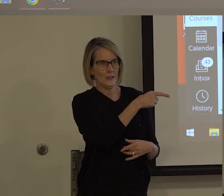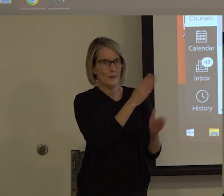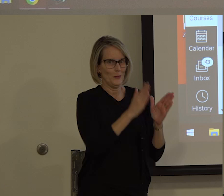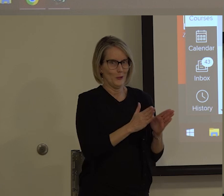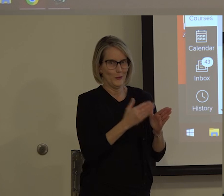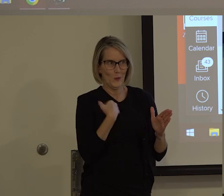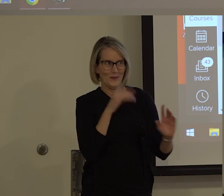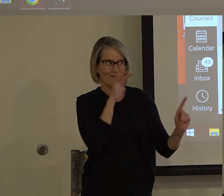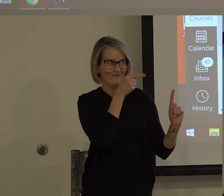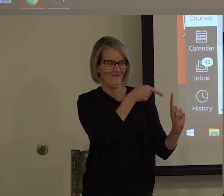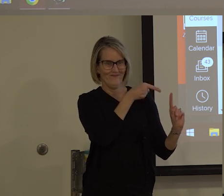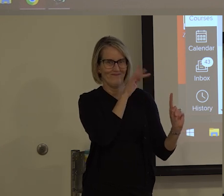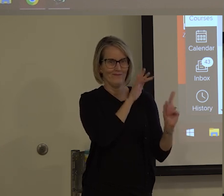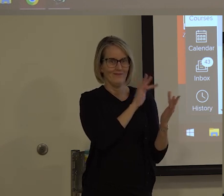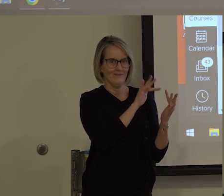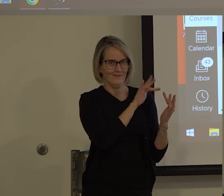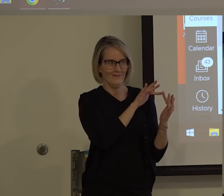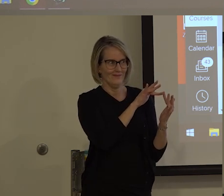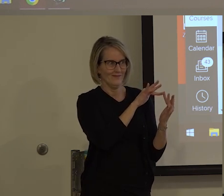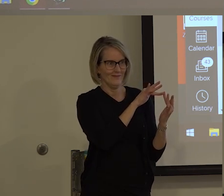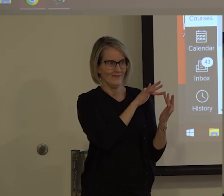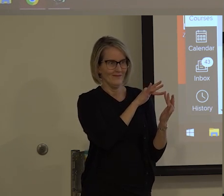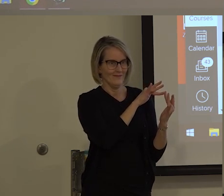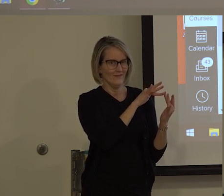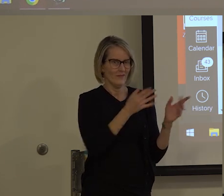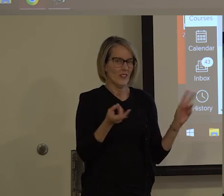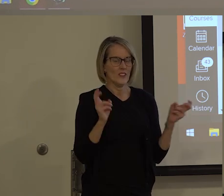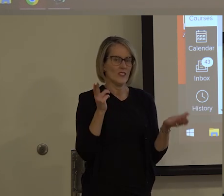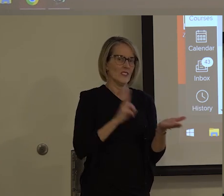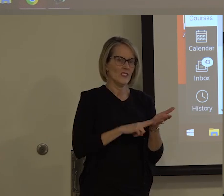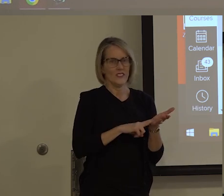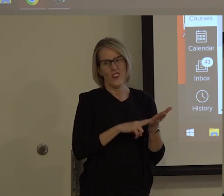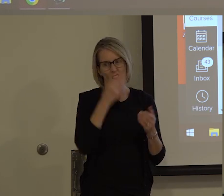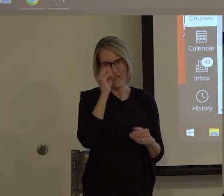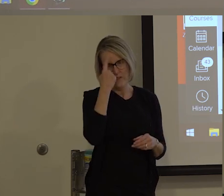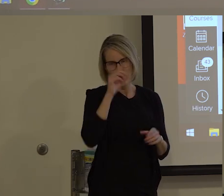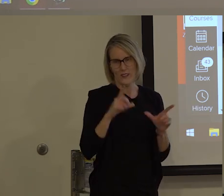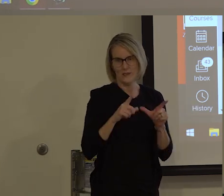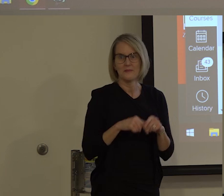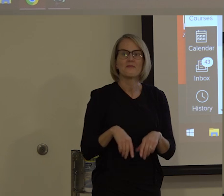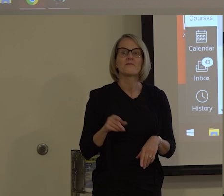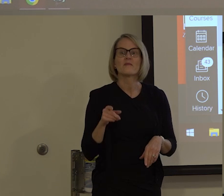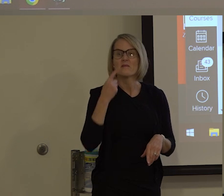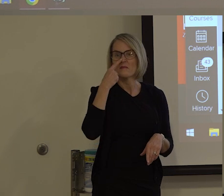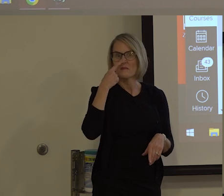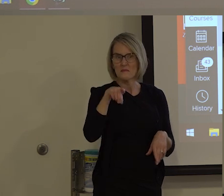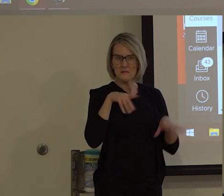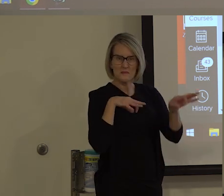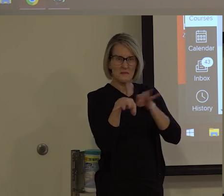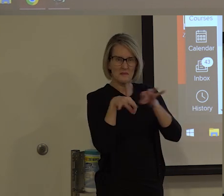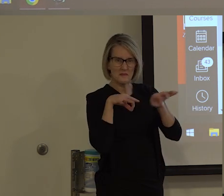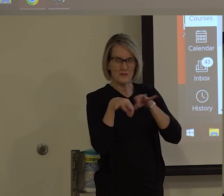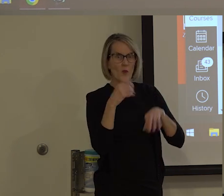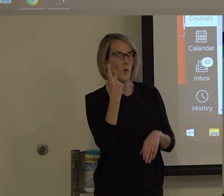us will go through in terms of signing for the licenses and all those things. But yes. Jessica, can you please explain that